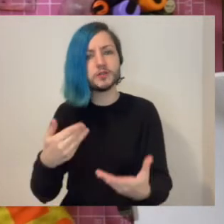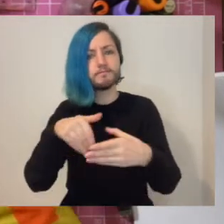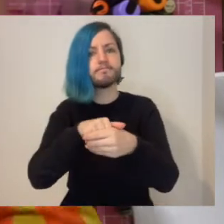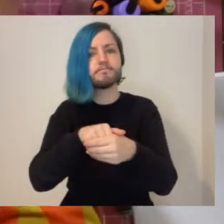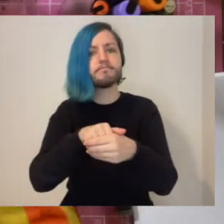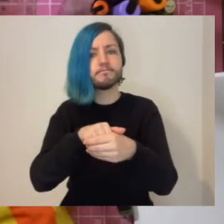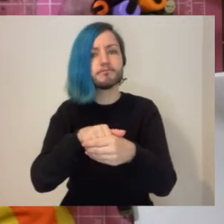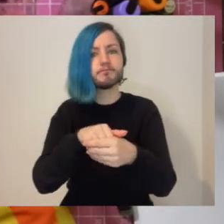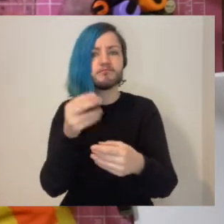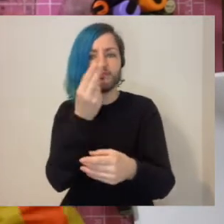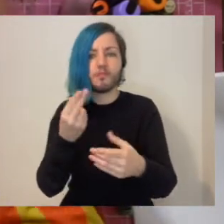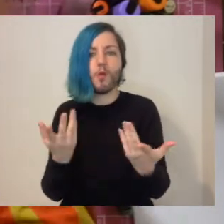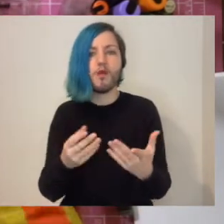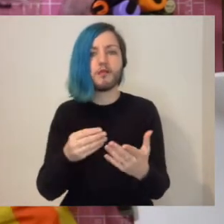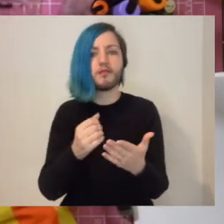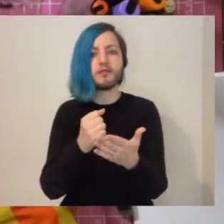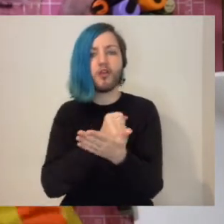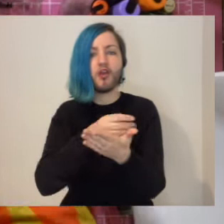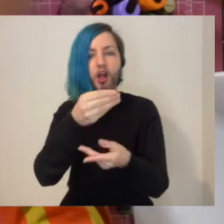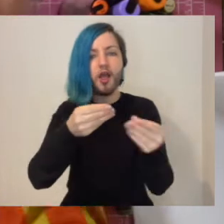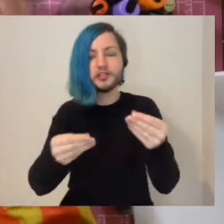the collage.